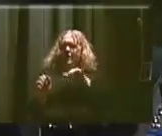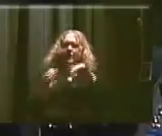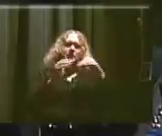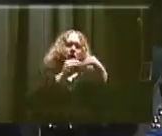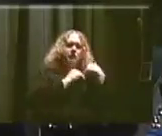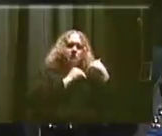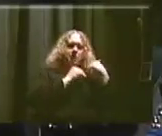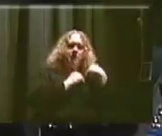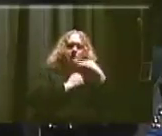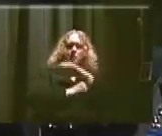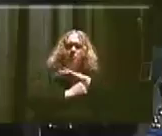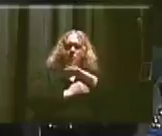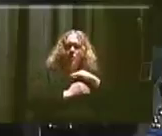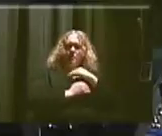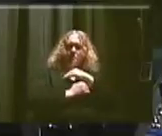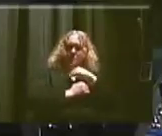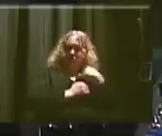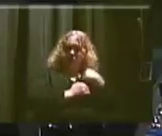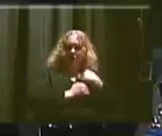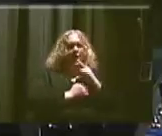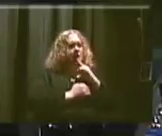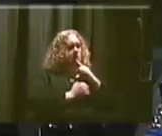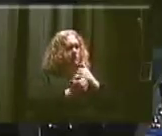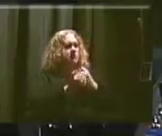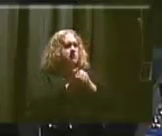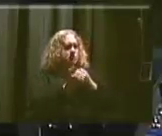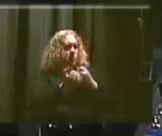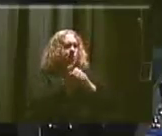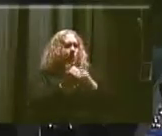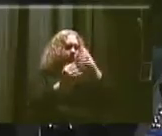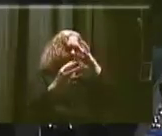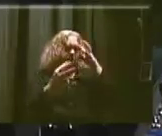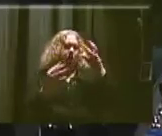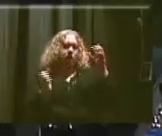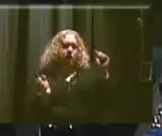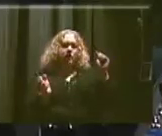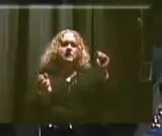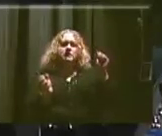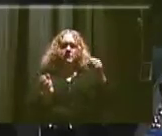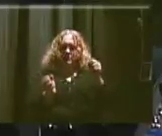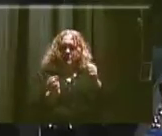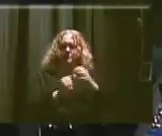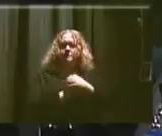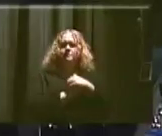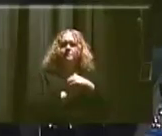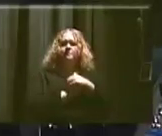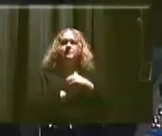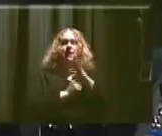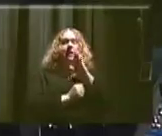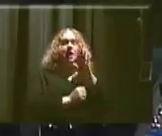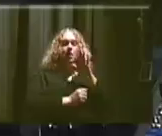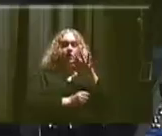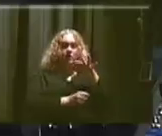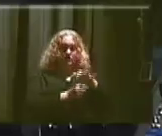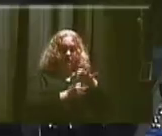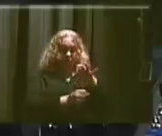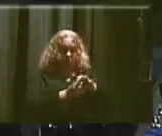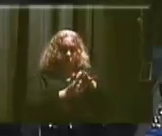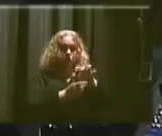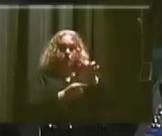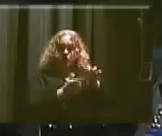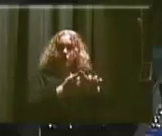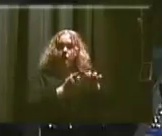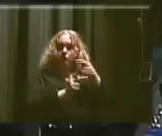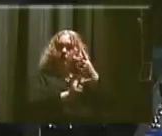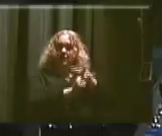say I do support Dr. Hargens 100%, and I will be voting to have her serve